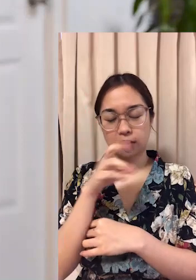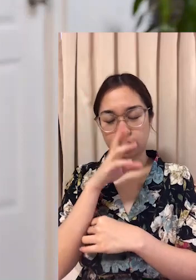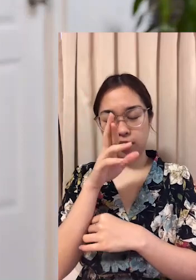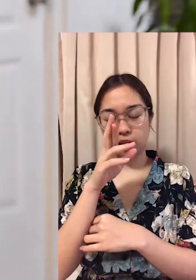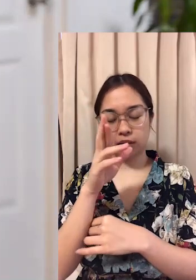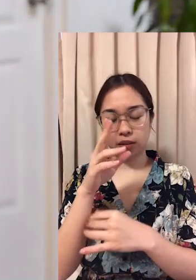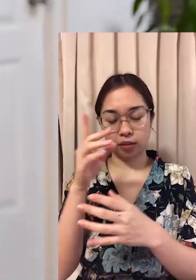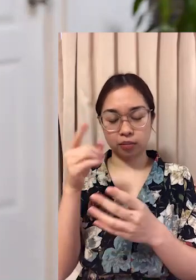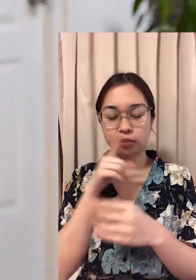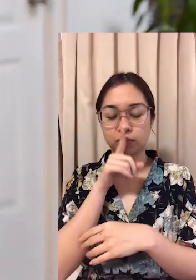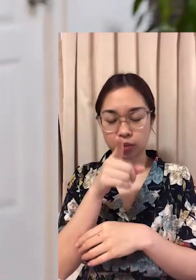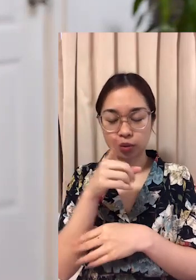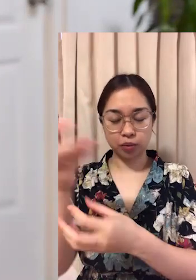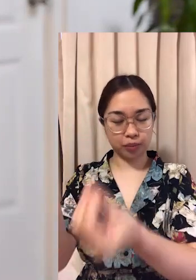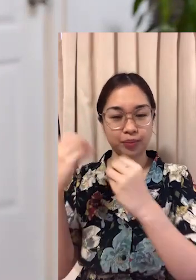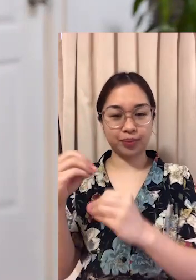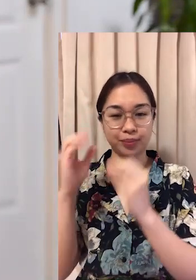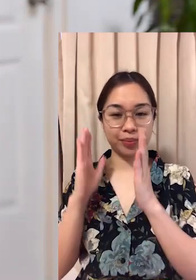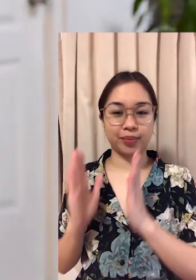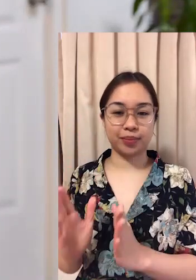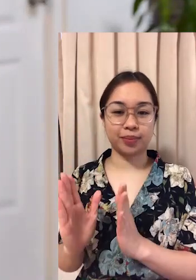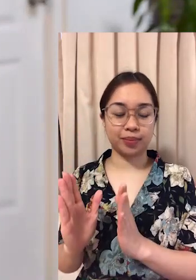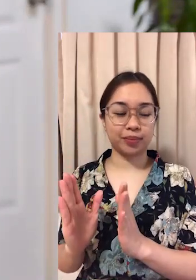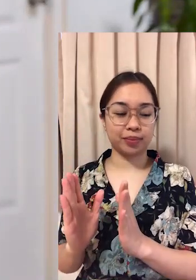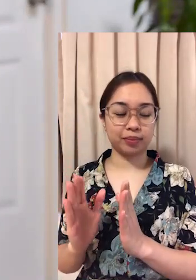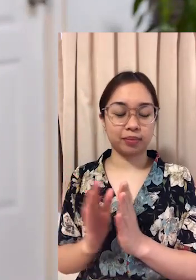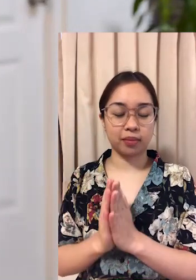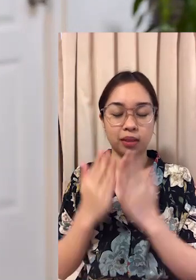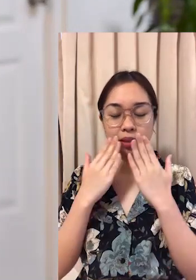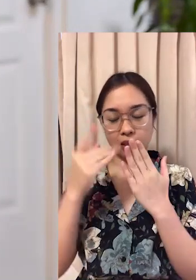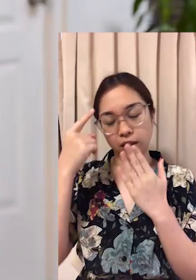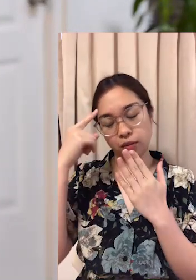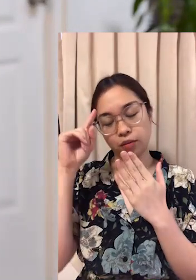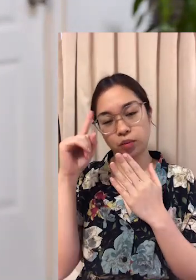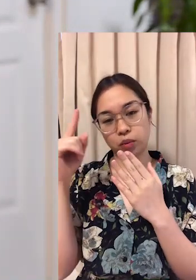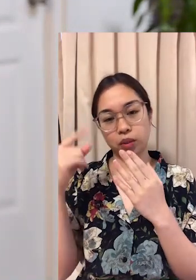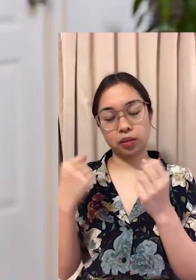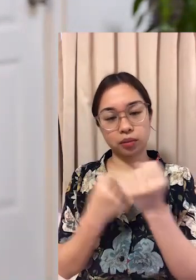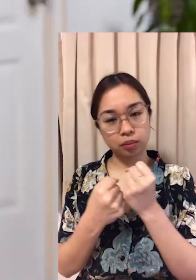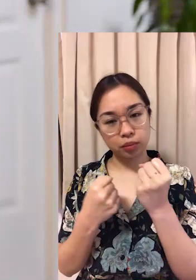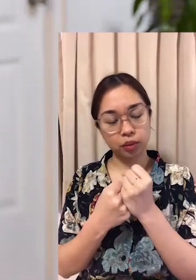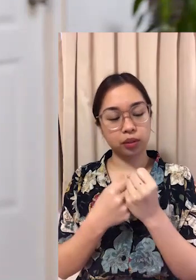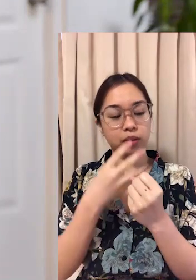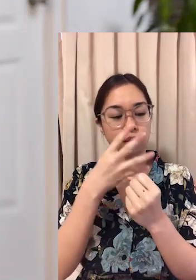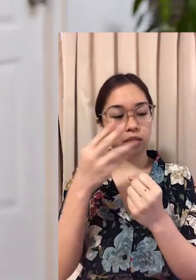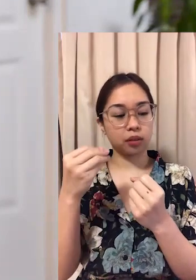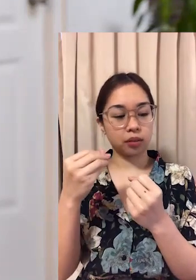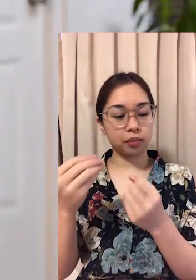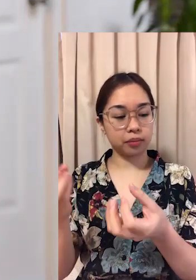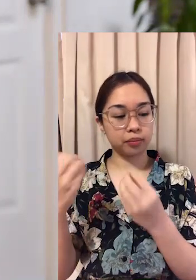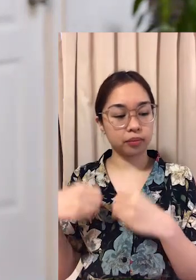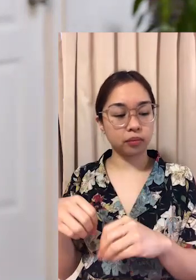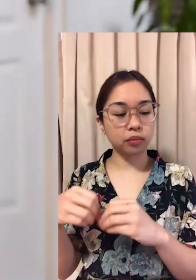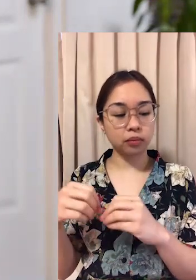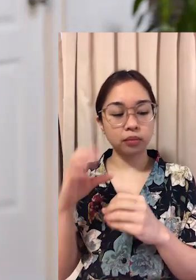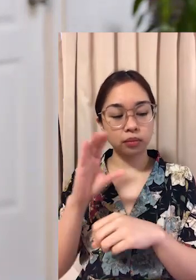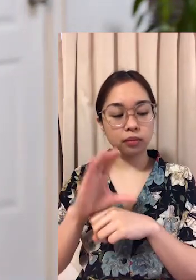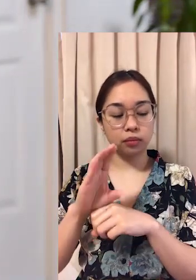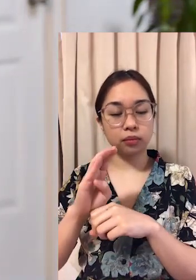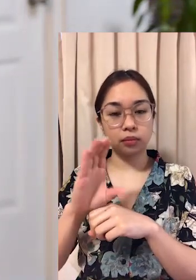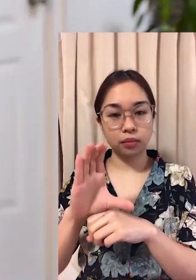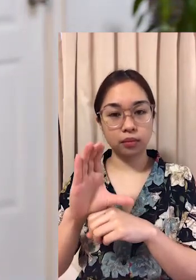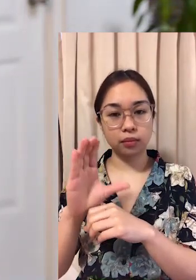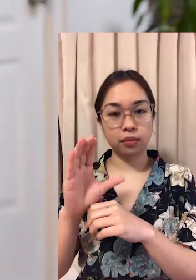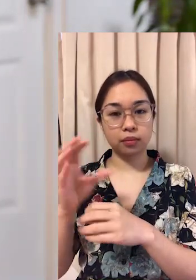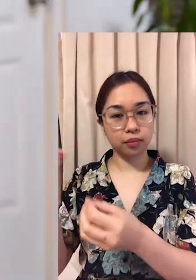Jireh. Thank You for sustaining CCBC with Your provision despite the pandemic and global crisis. You